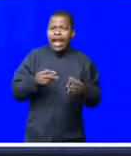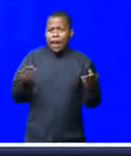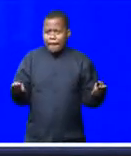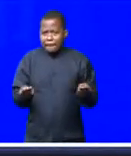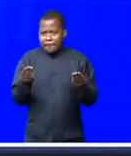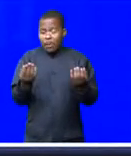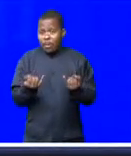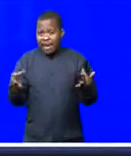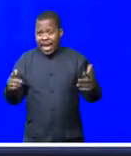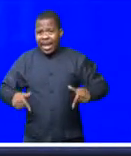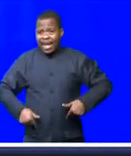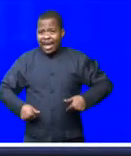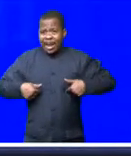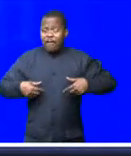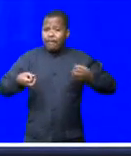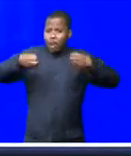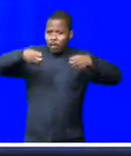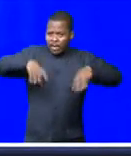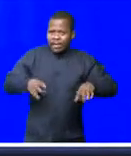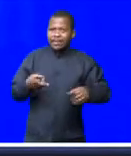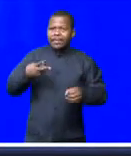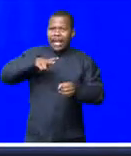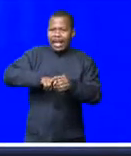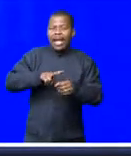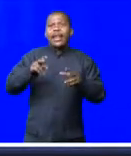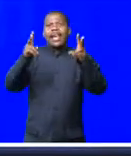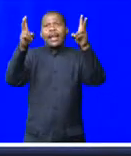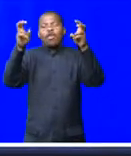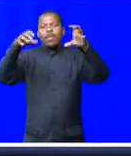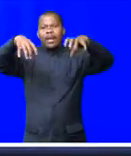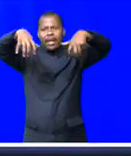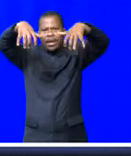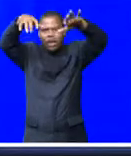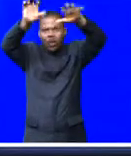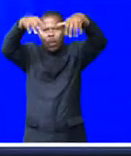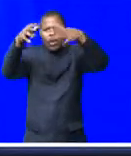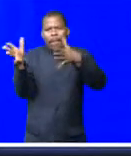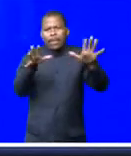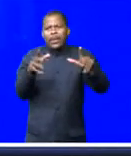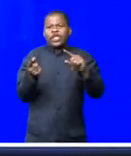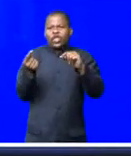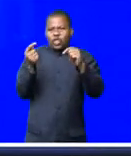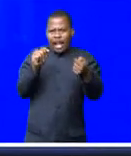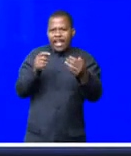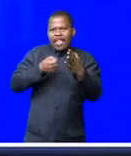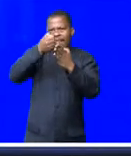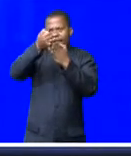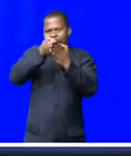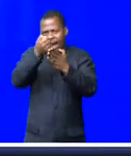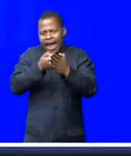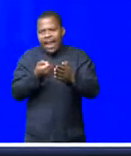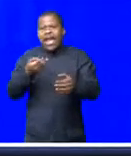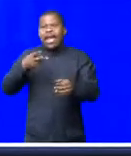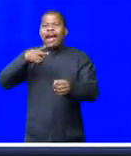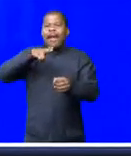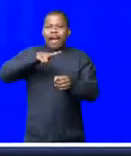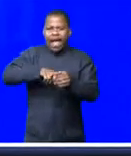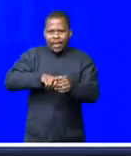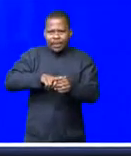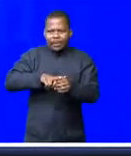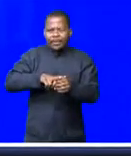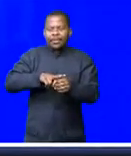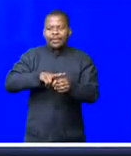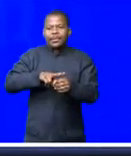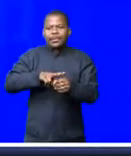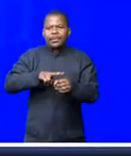we respond to climate change and biodiversity loss that threatens our very existence, and